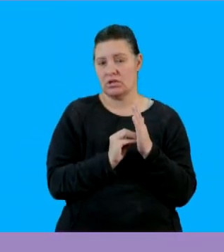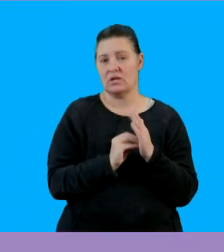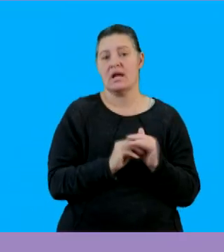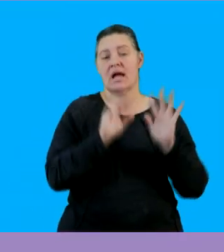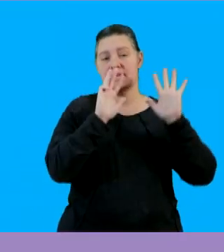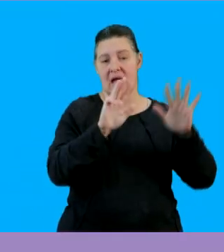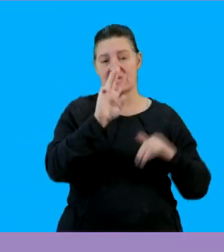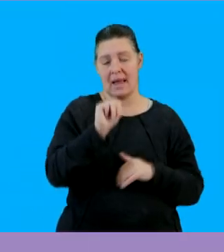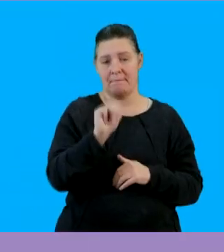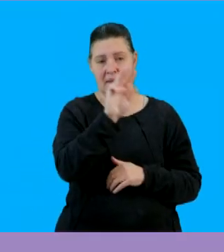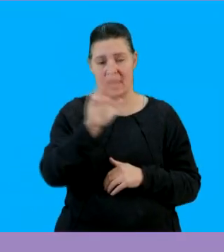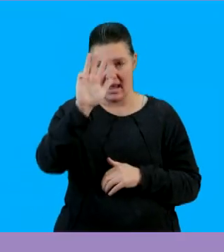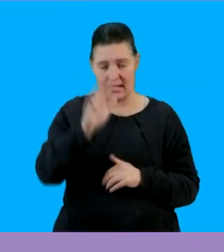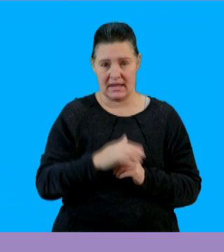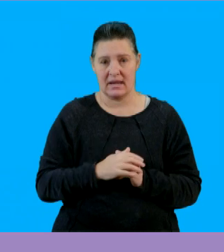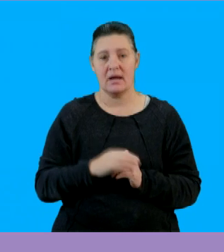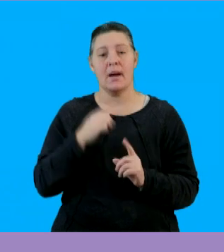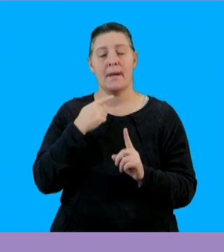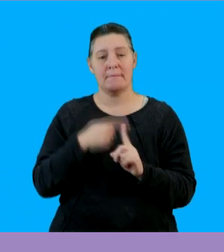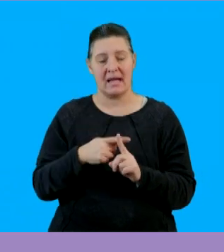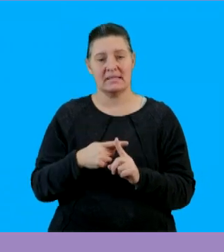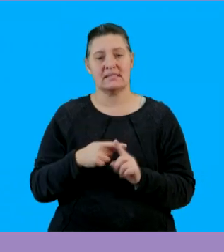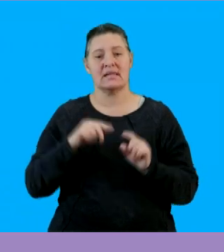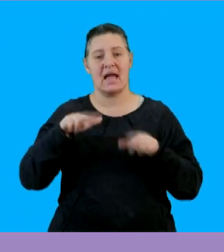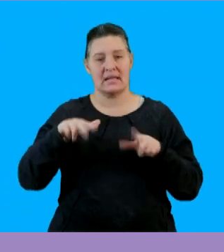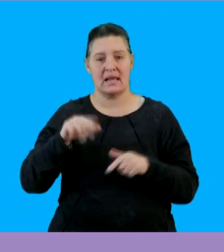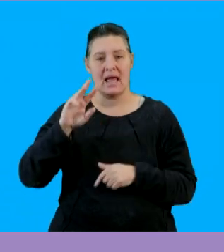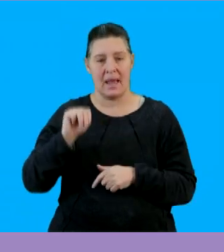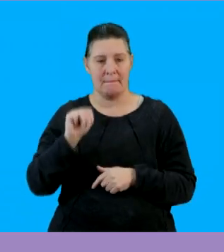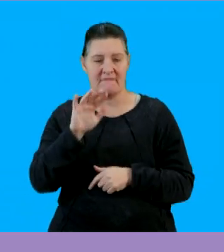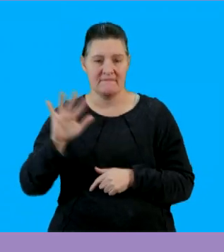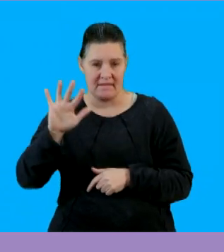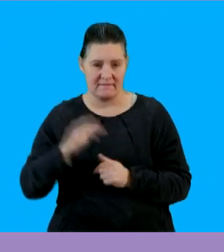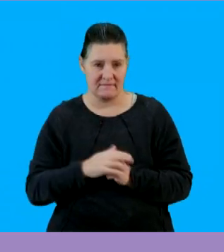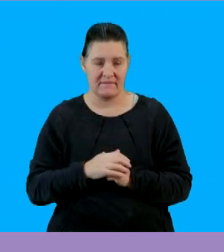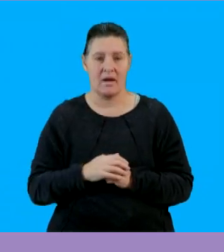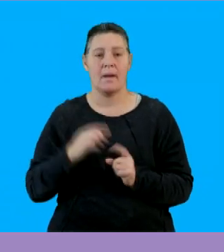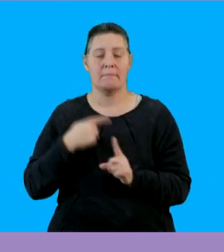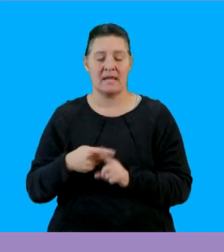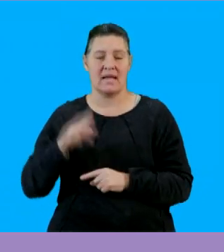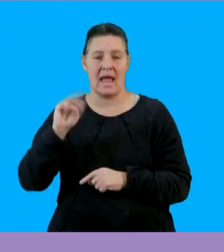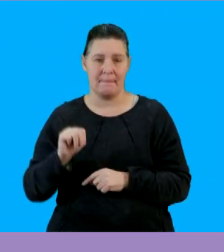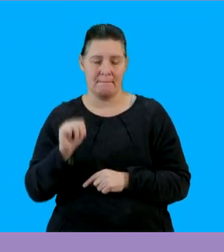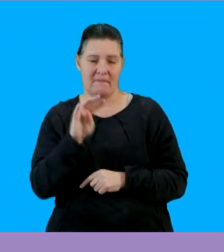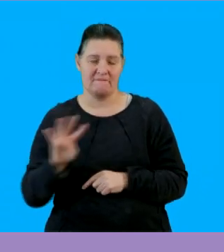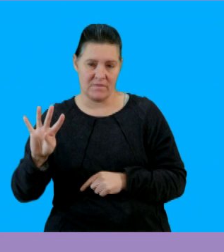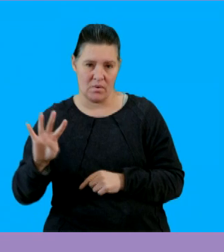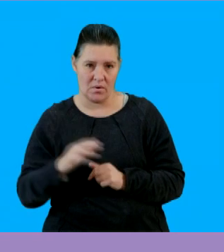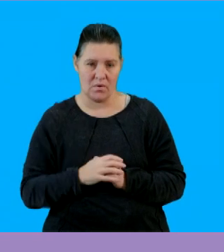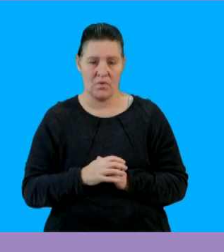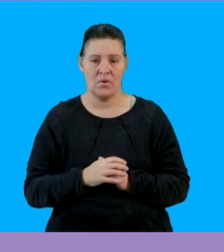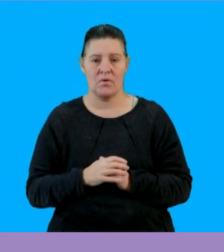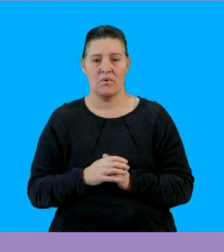So in this case, we are going to say it's 9m exponent 9 plus 18m exponent 5 plus